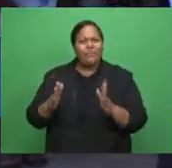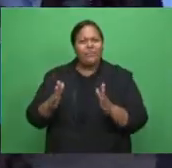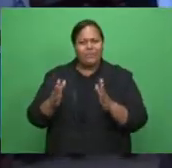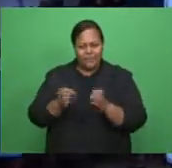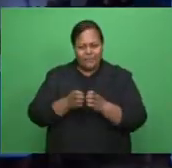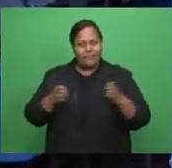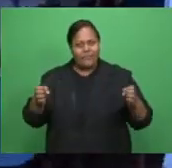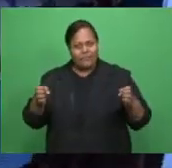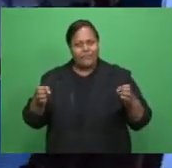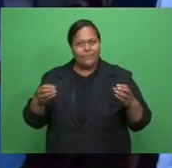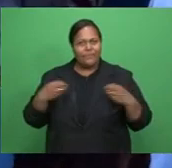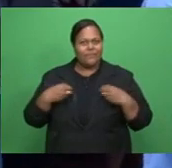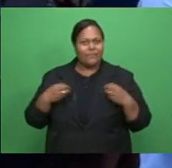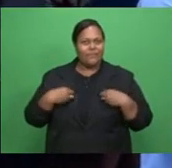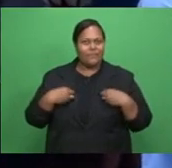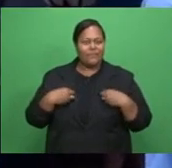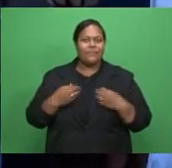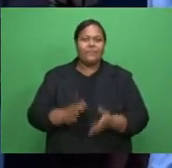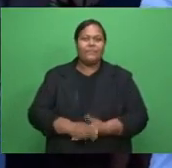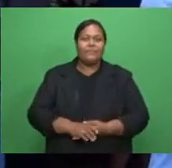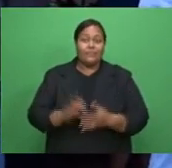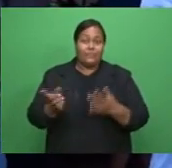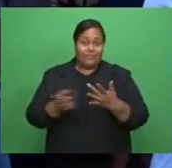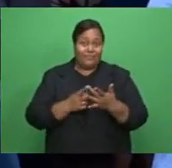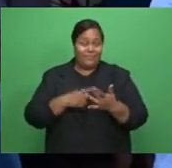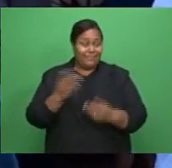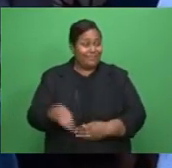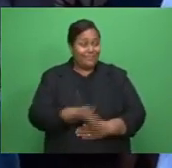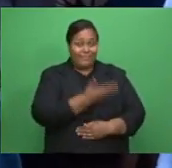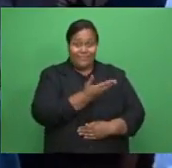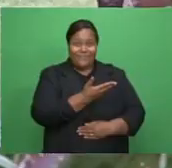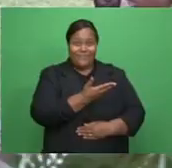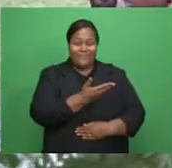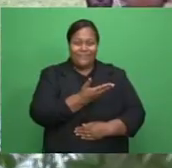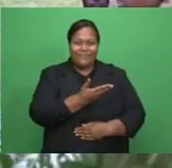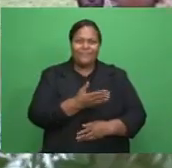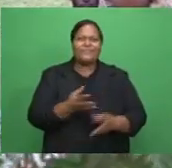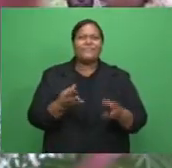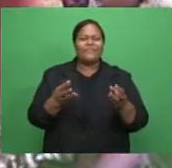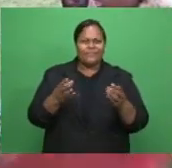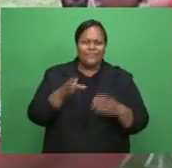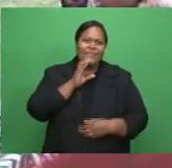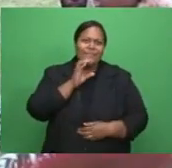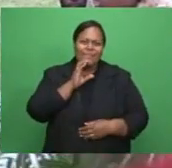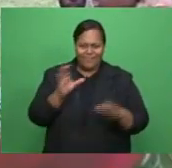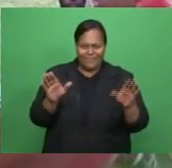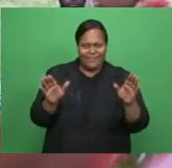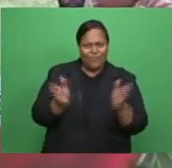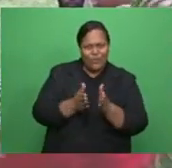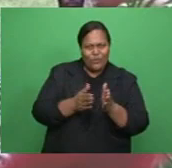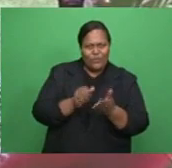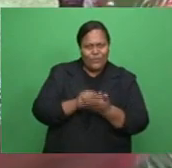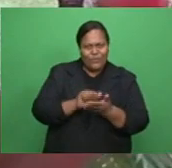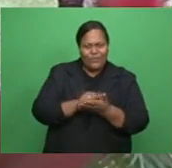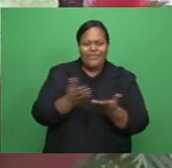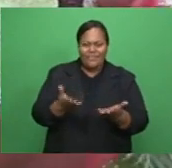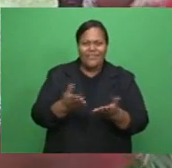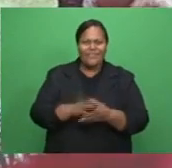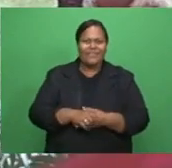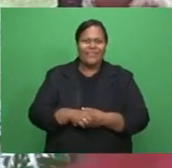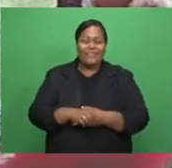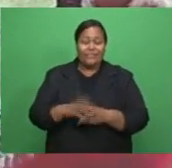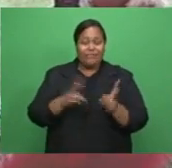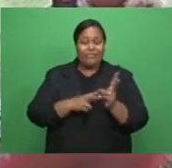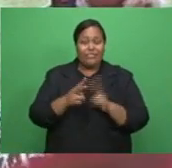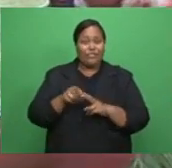business. The other recipient is Tevita Vunilemba, who also operates a small canteen from his residence in Mundu village on